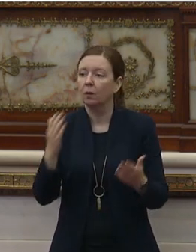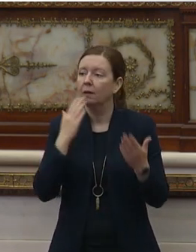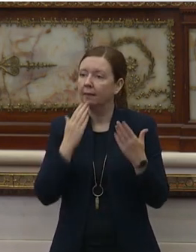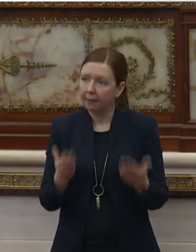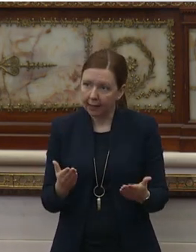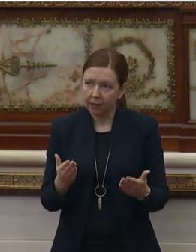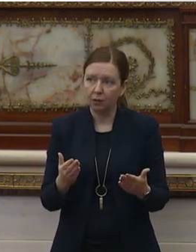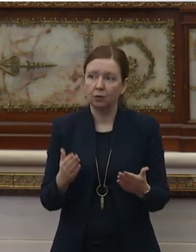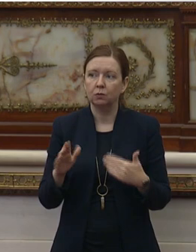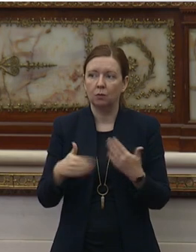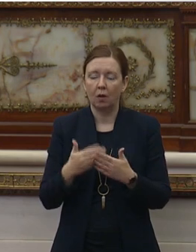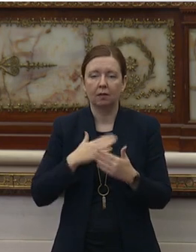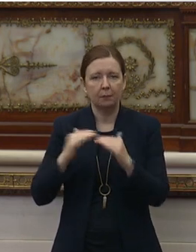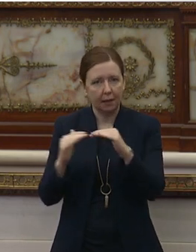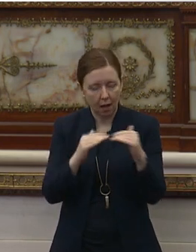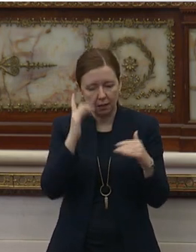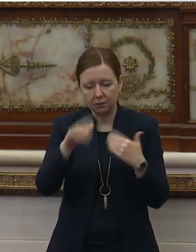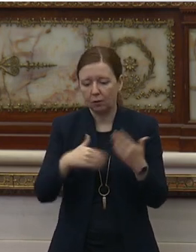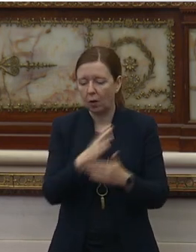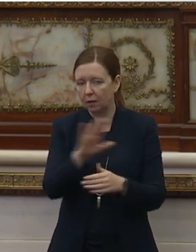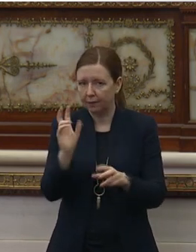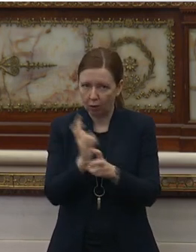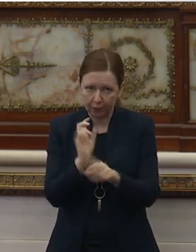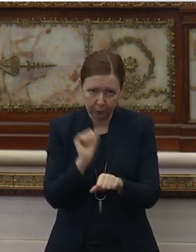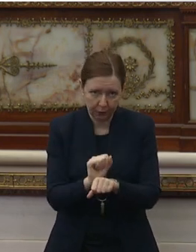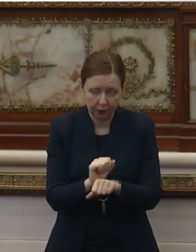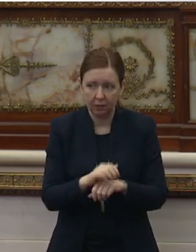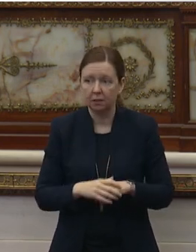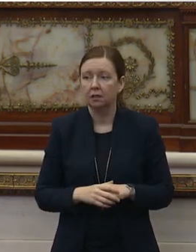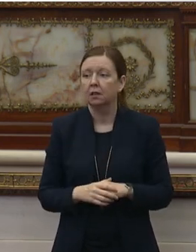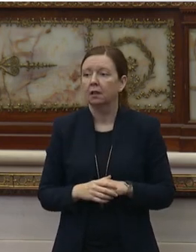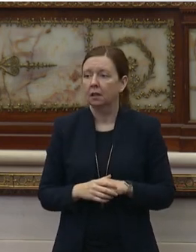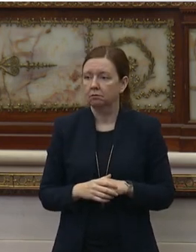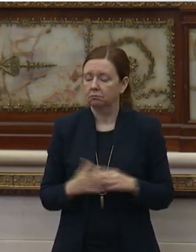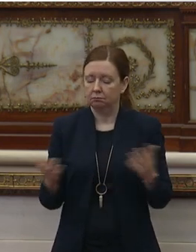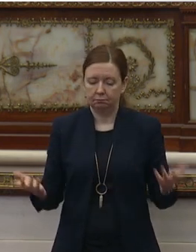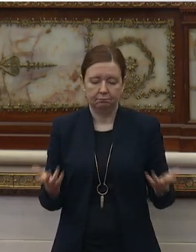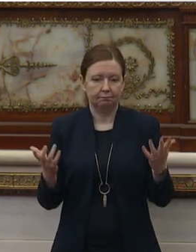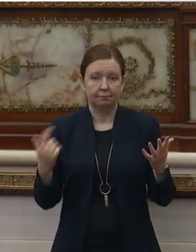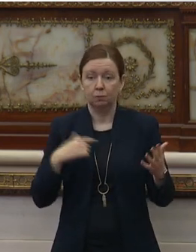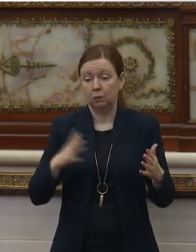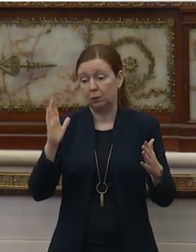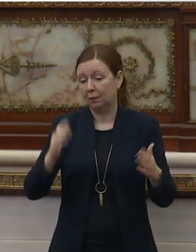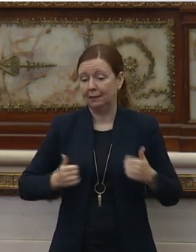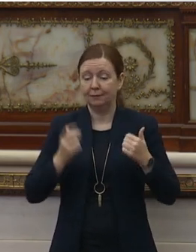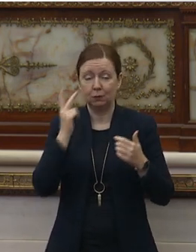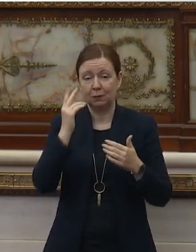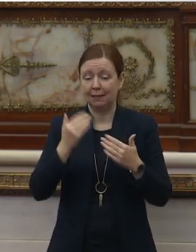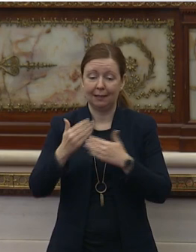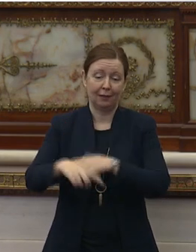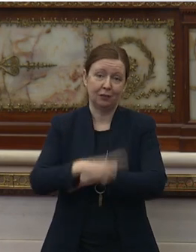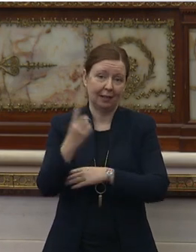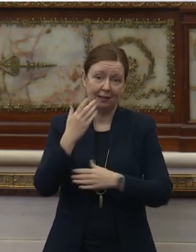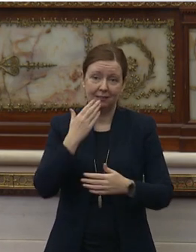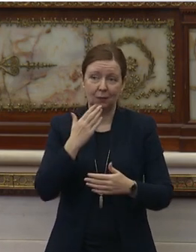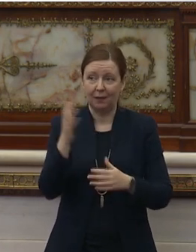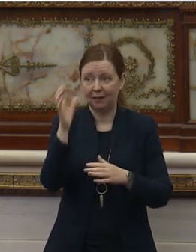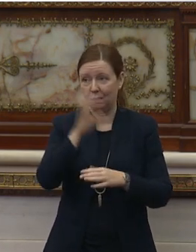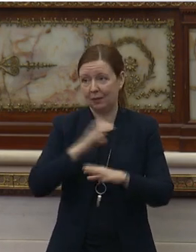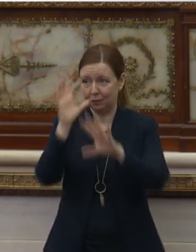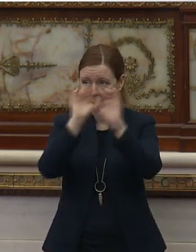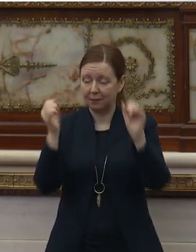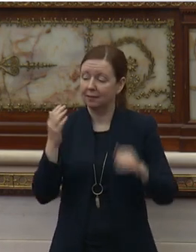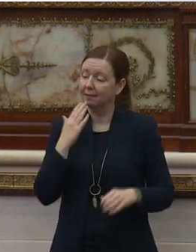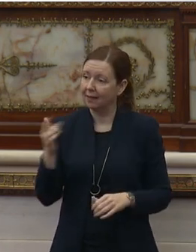you to all my colleagues for all their hard work. And we'll live to see another day. Thank you, Council President. Thank